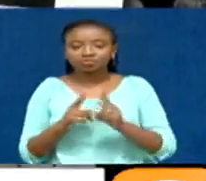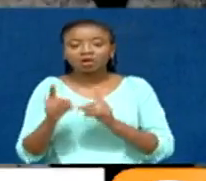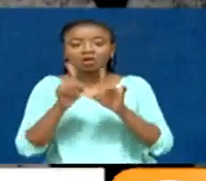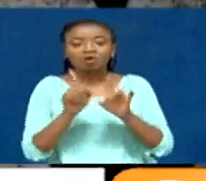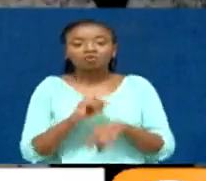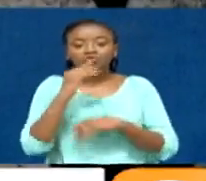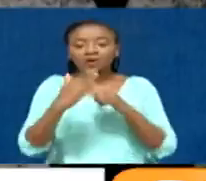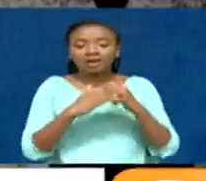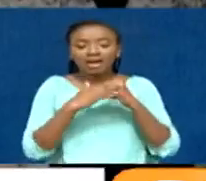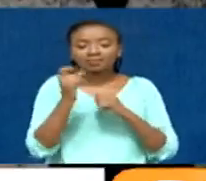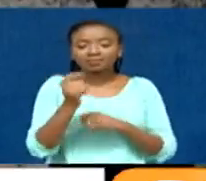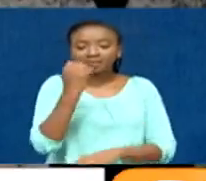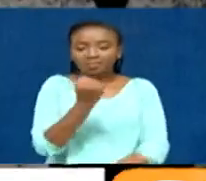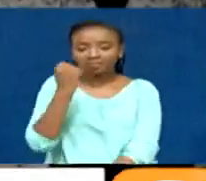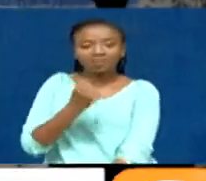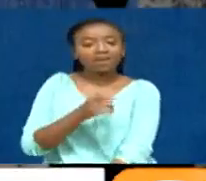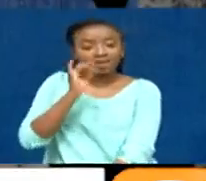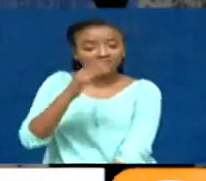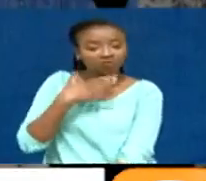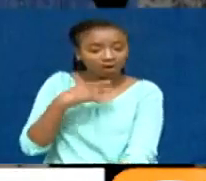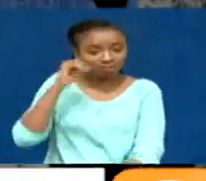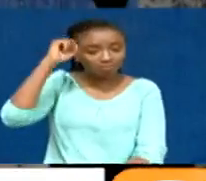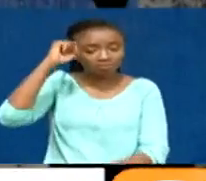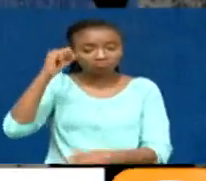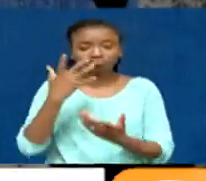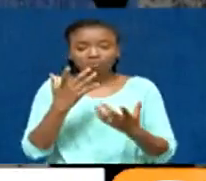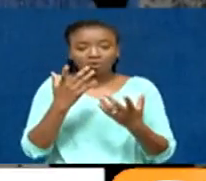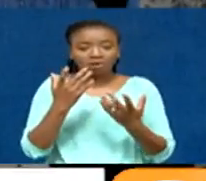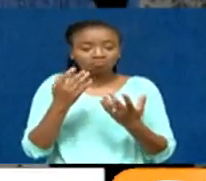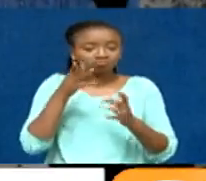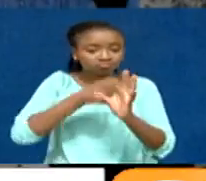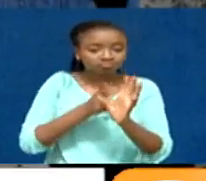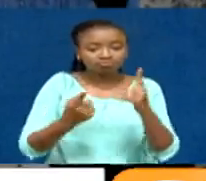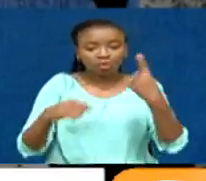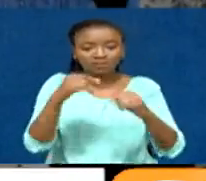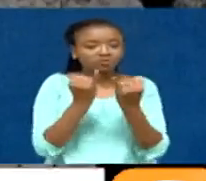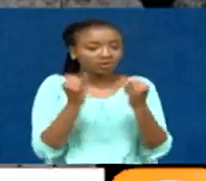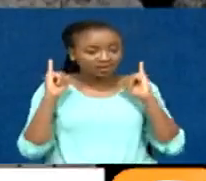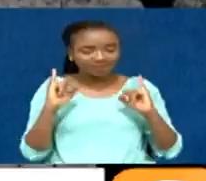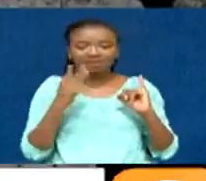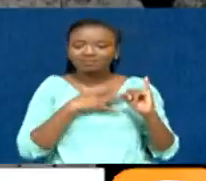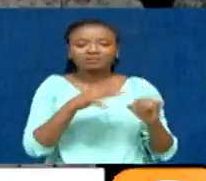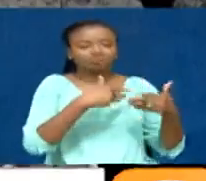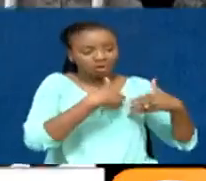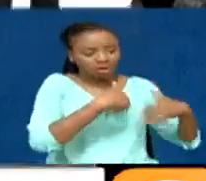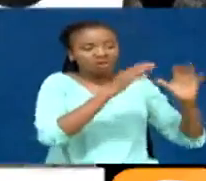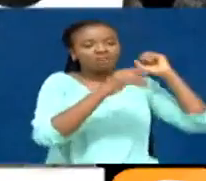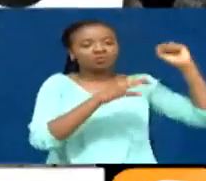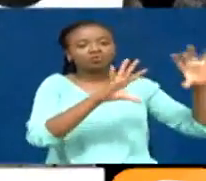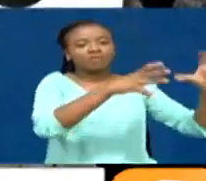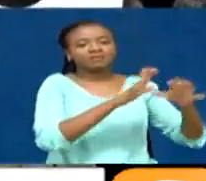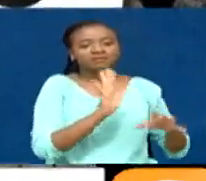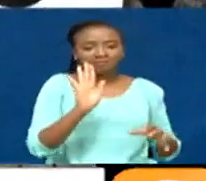wish to contest as independents must have resigned from their political parties. Presidential hopefuls who will have been cleared by their parties